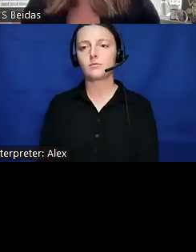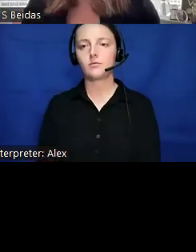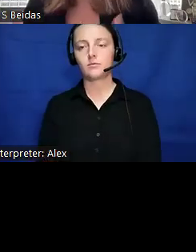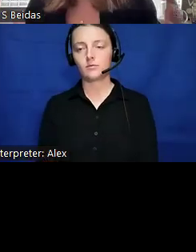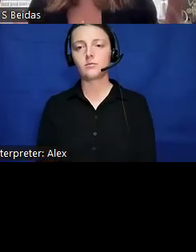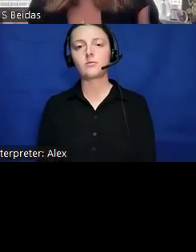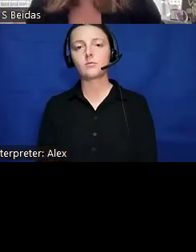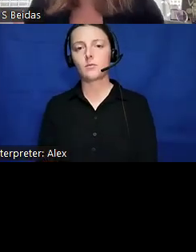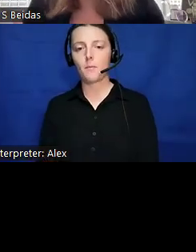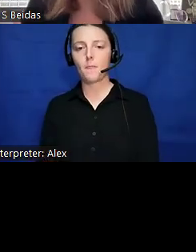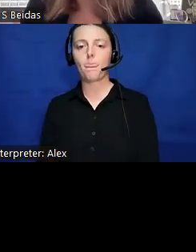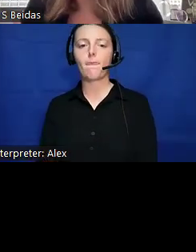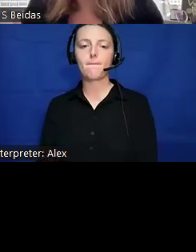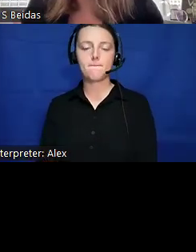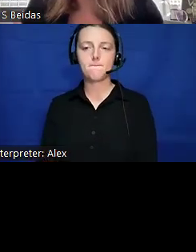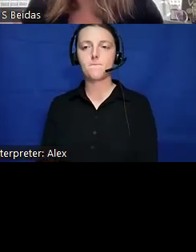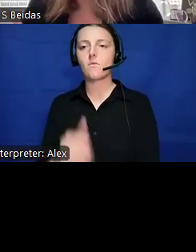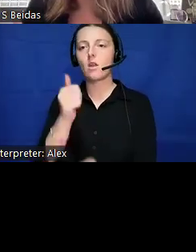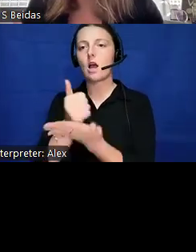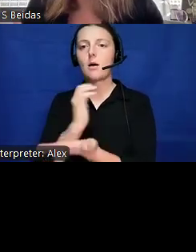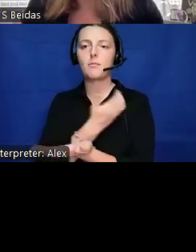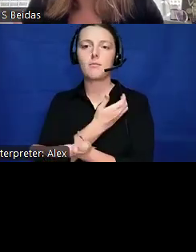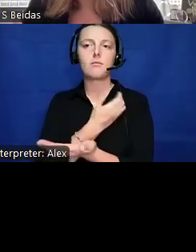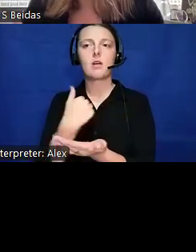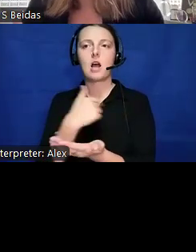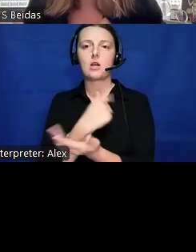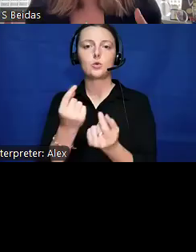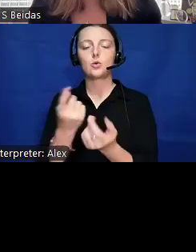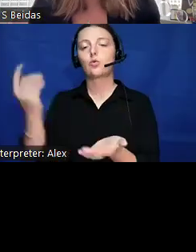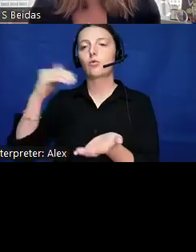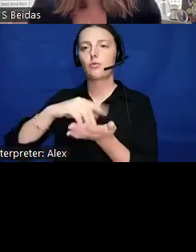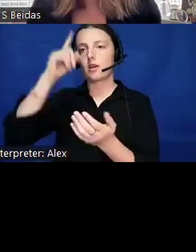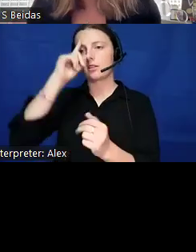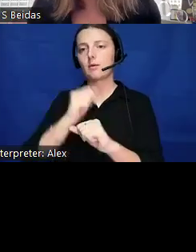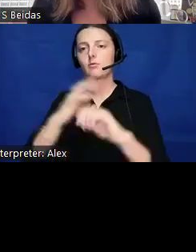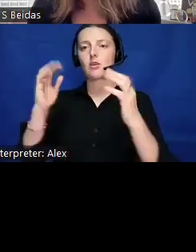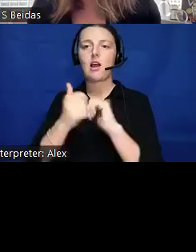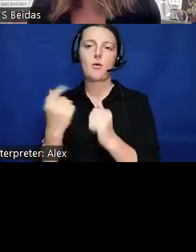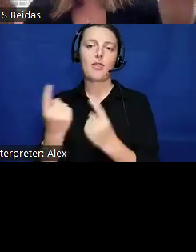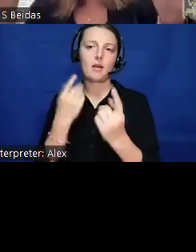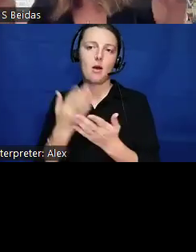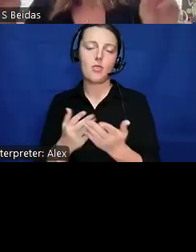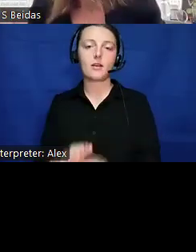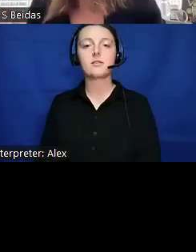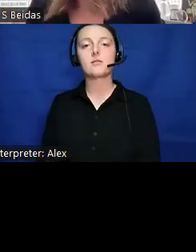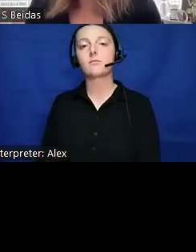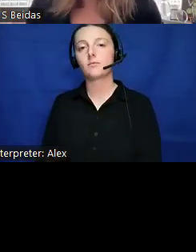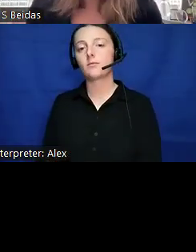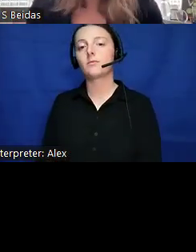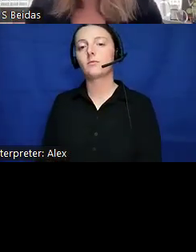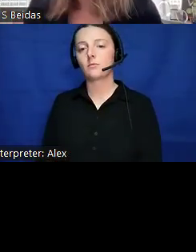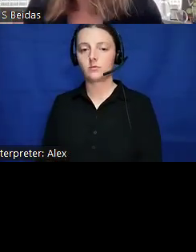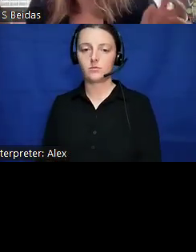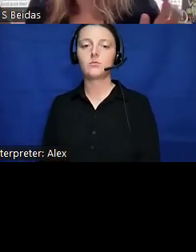And so it really allowed us to kind of reconceptualize how we thought of things. When I went into the field, there was a lot of talk about